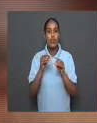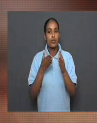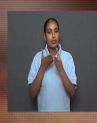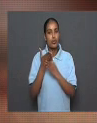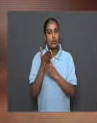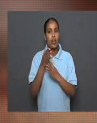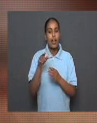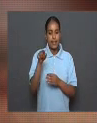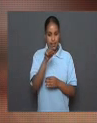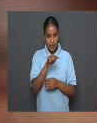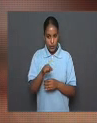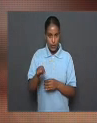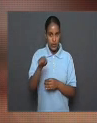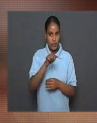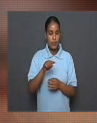a circuit.